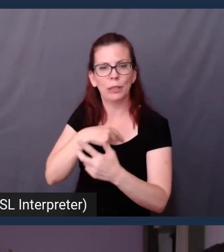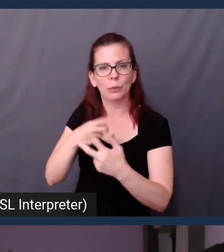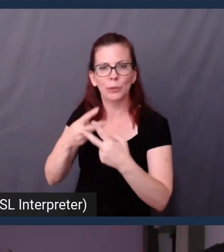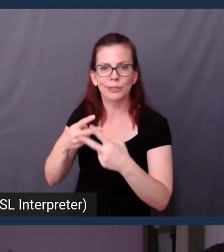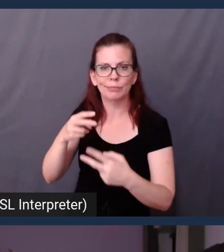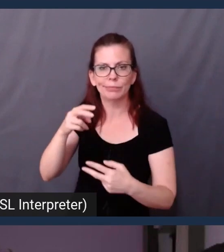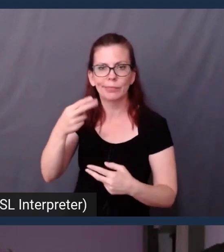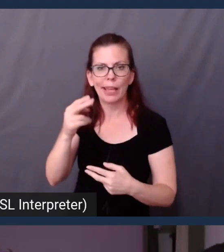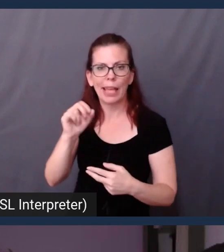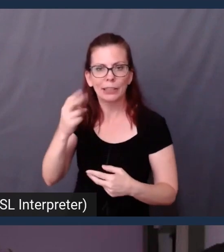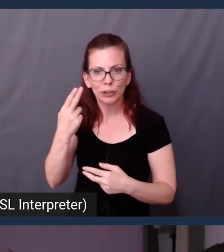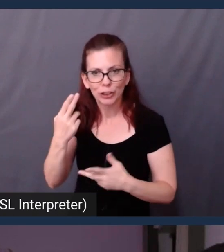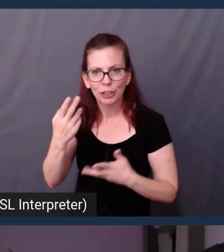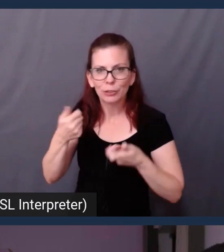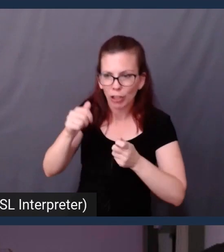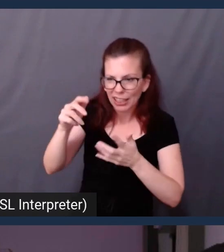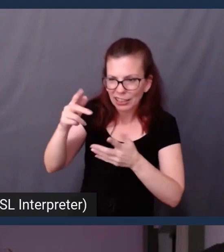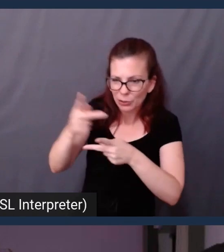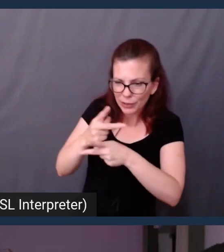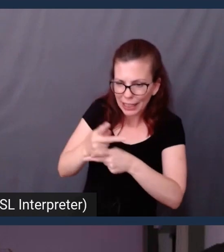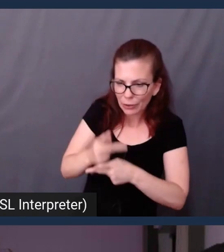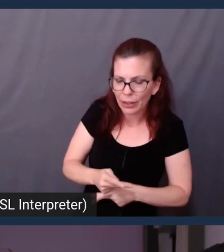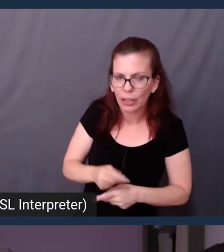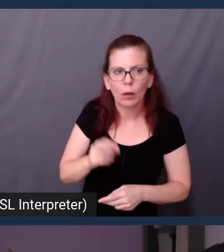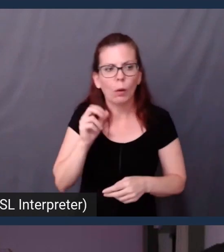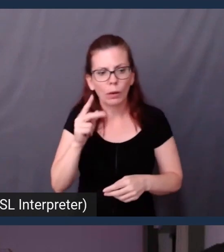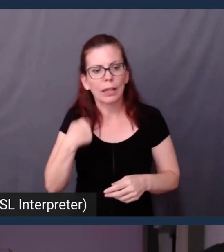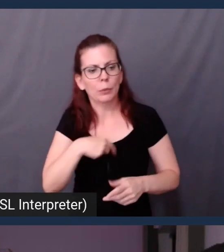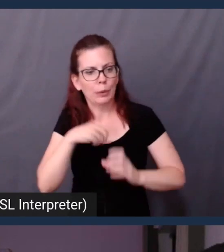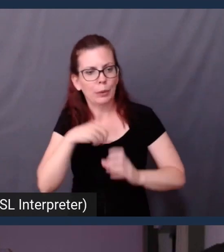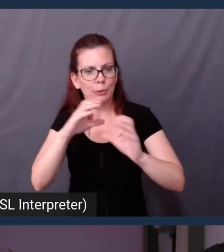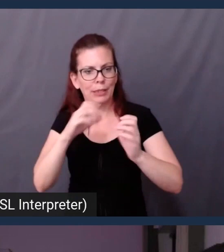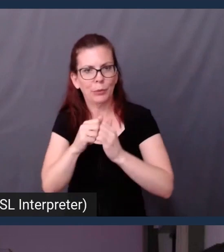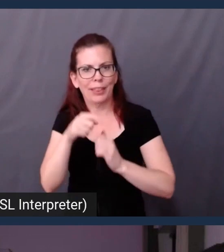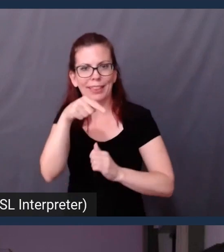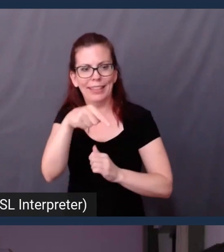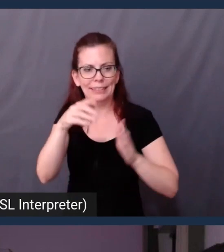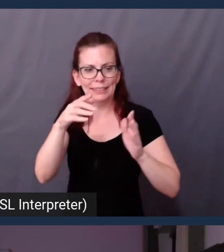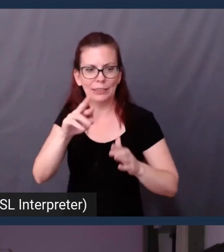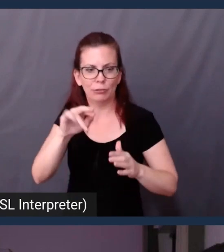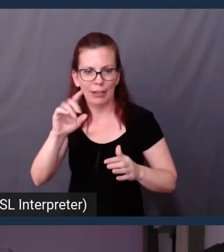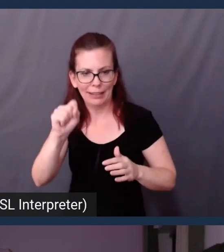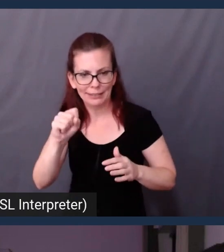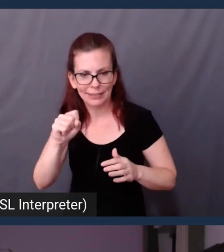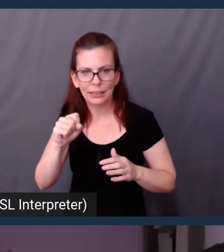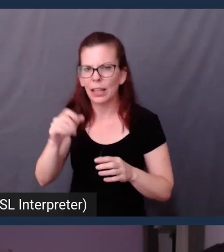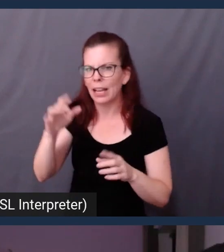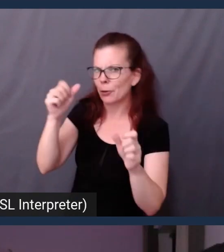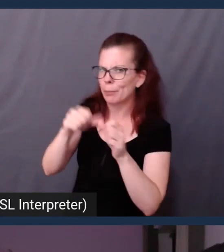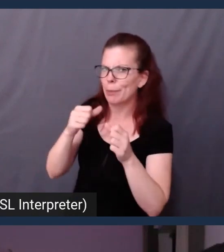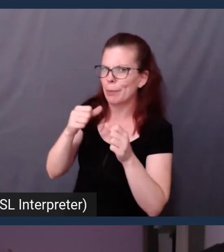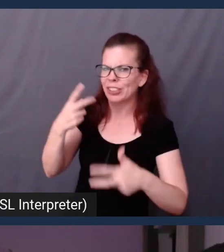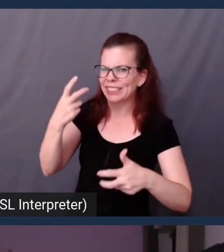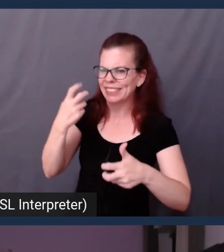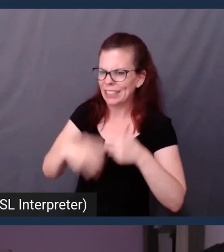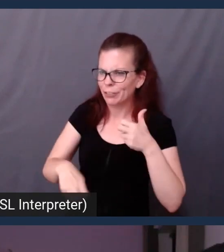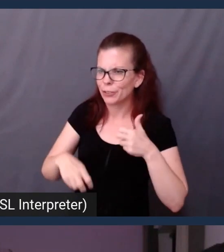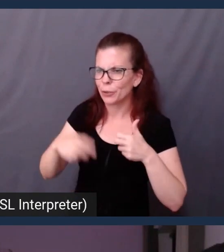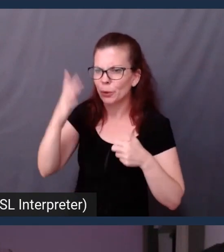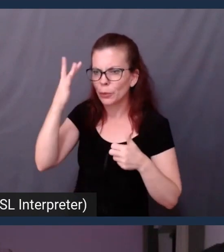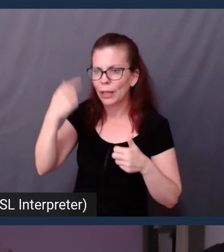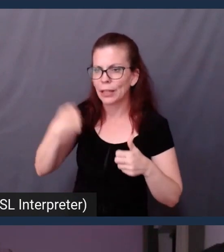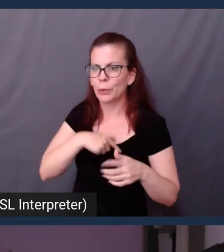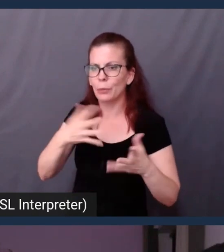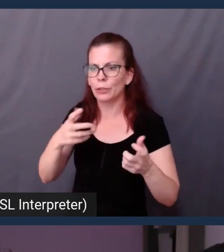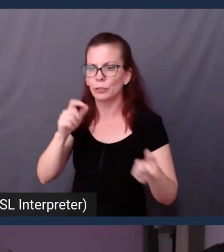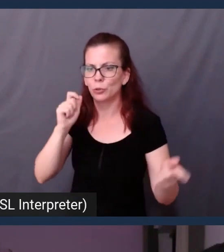writing to. And we'd try to calculate, okay, we're going to communicate to this particular Redis. And I remember it was very difficult because if we wanted to adjust the